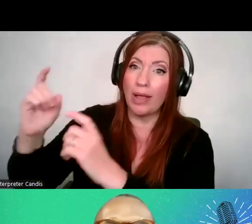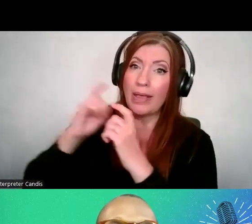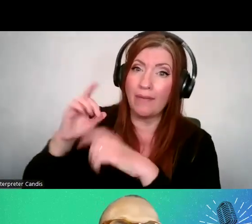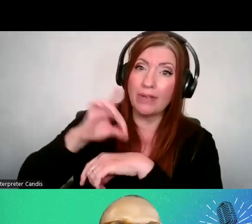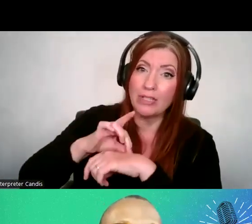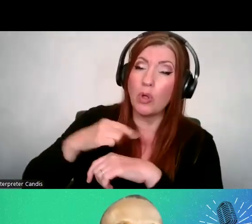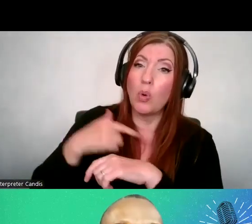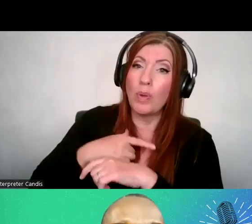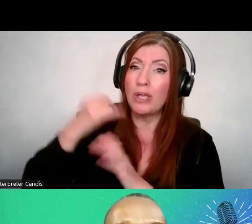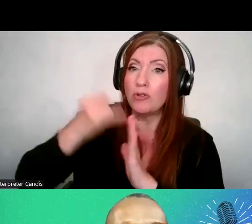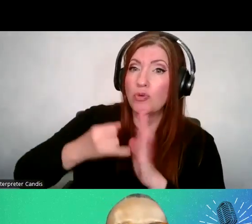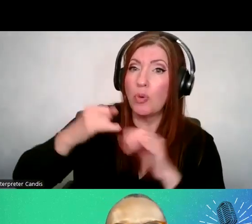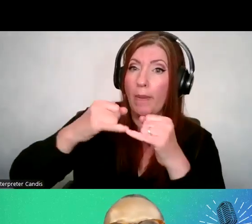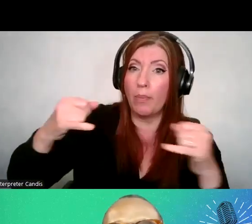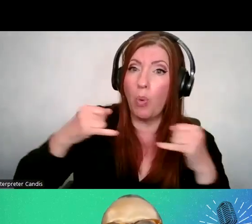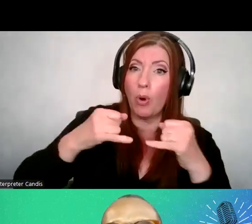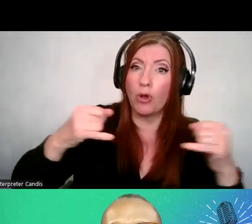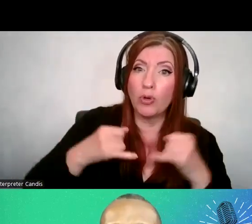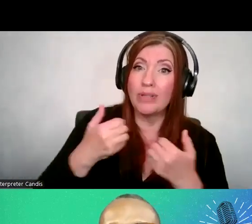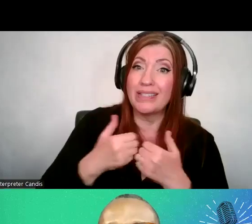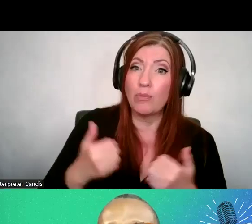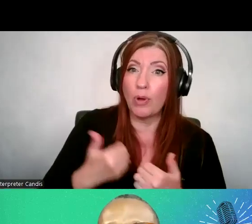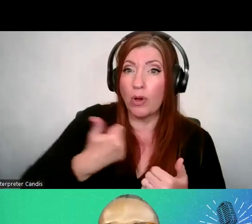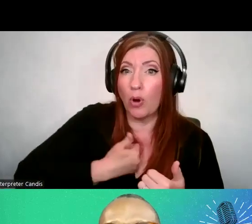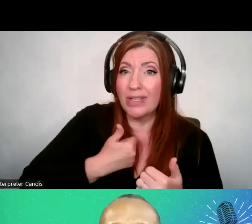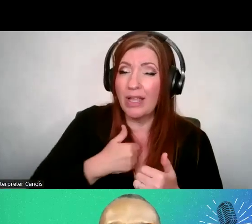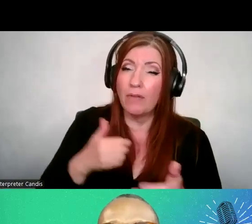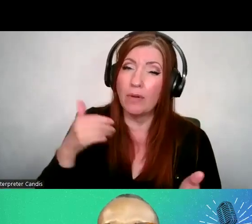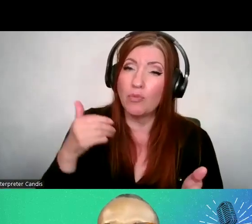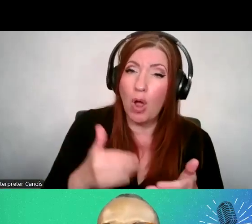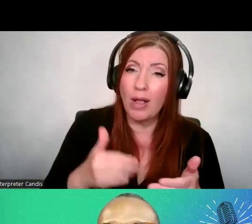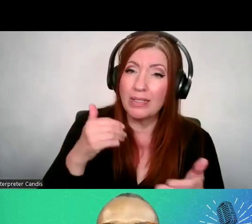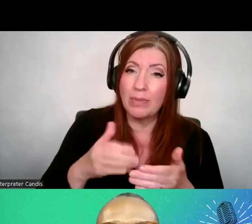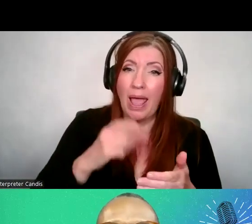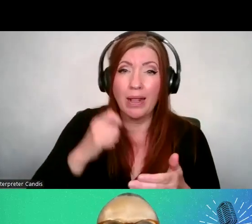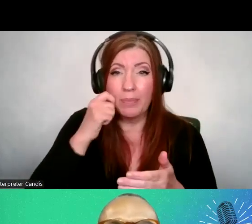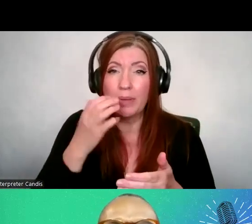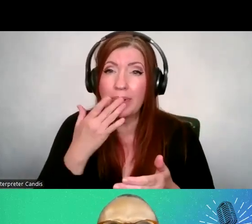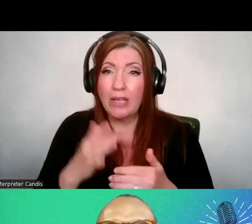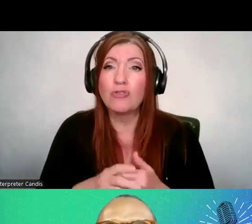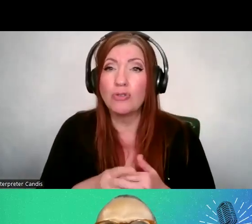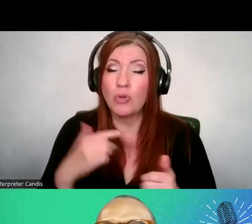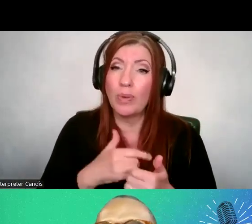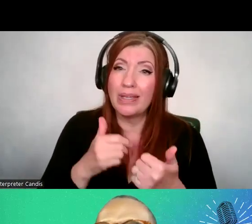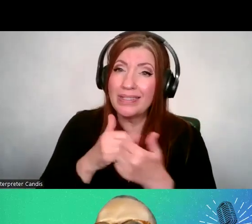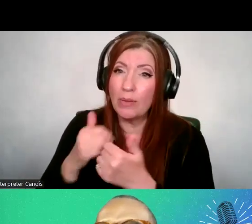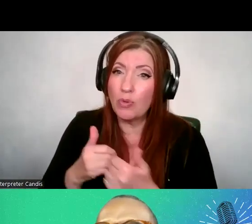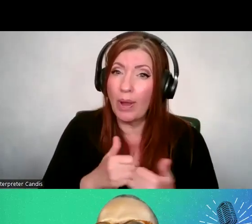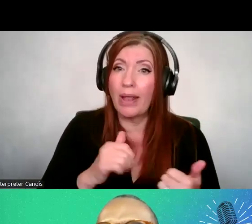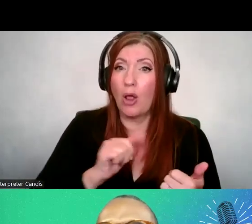to separate ourselves. We separate ourselves based upon proximity and pigmentation. We separate ourselves based